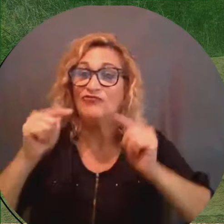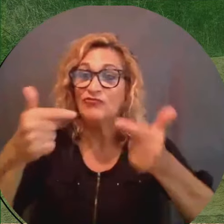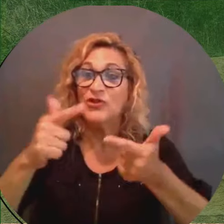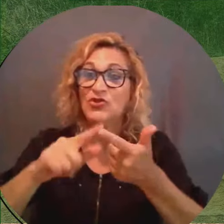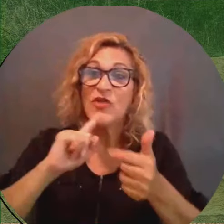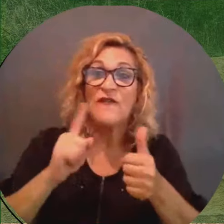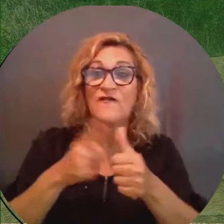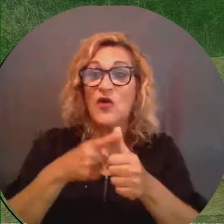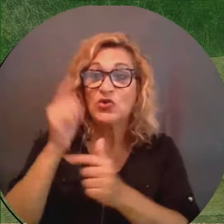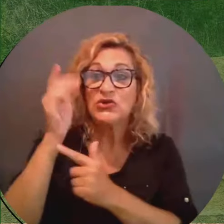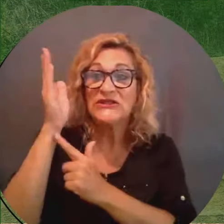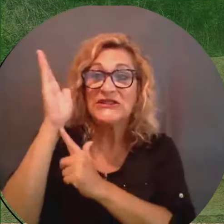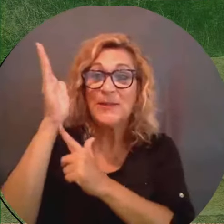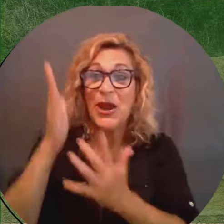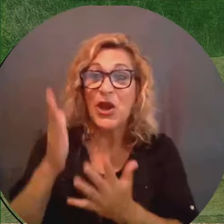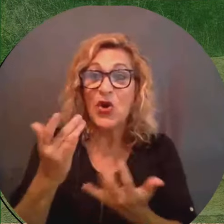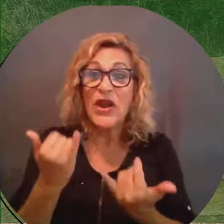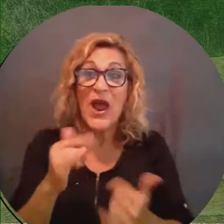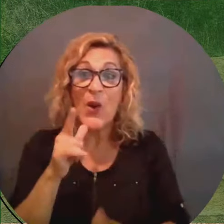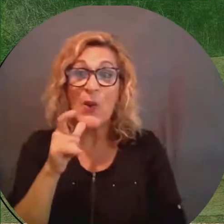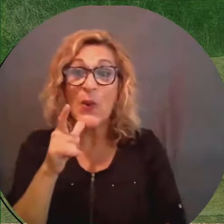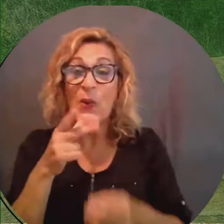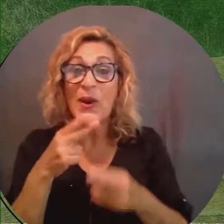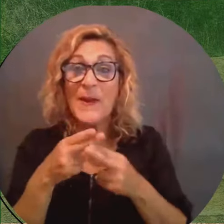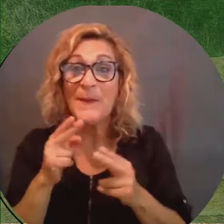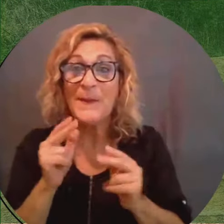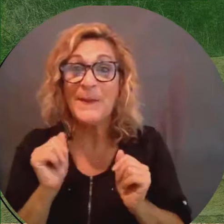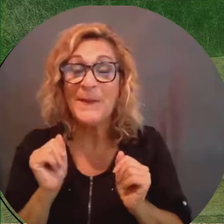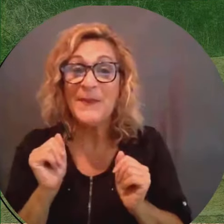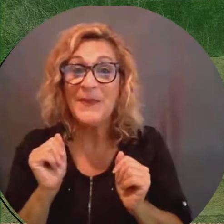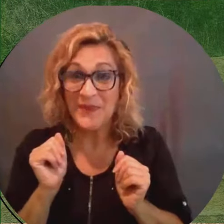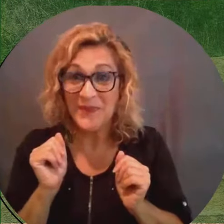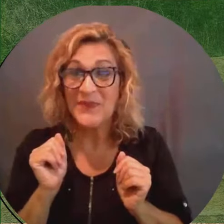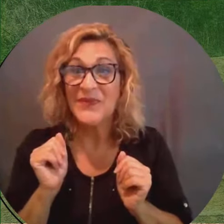speaker, which I'm remembering now is,